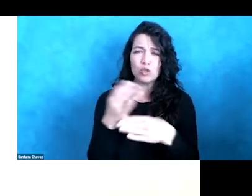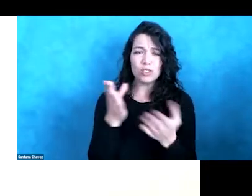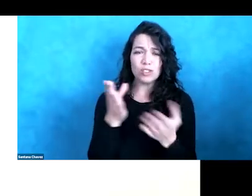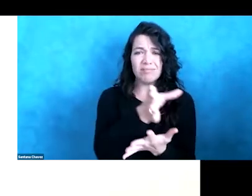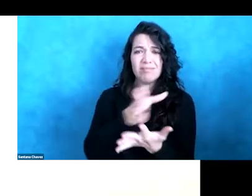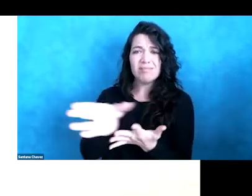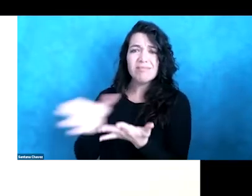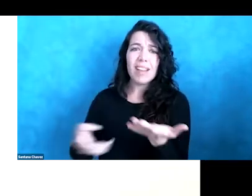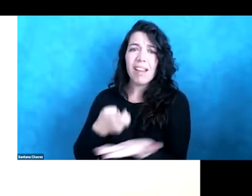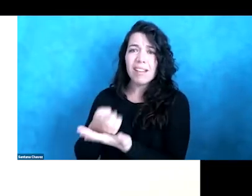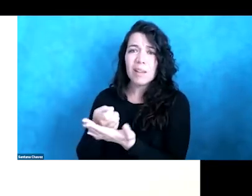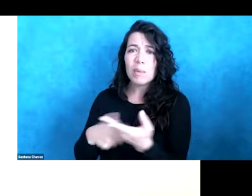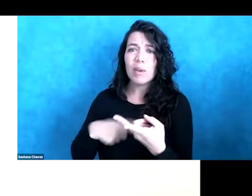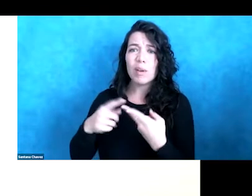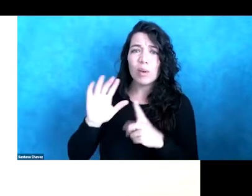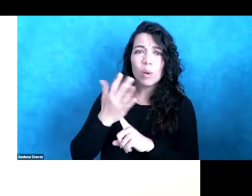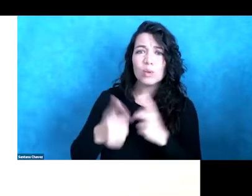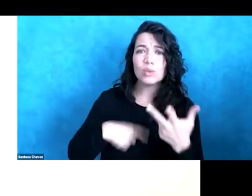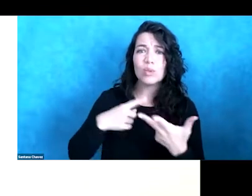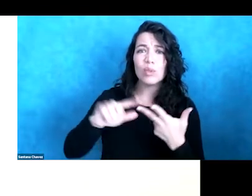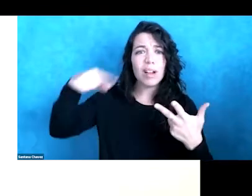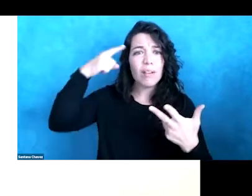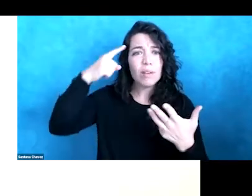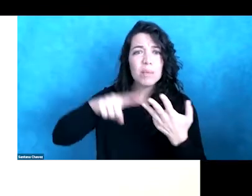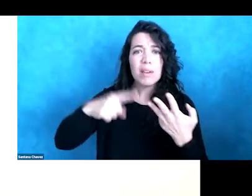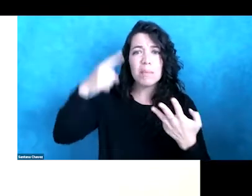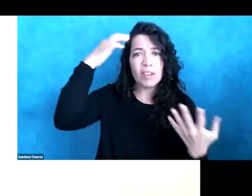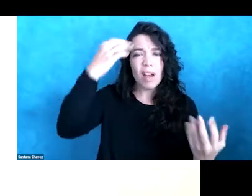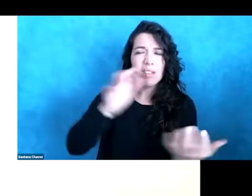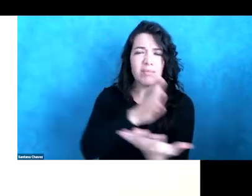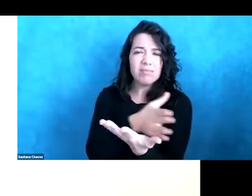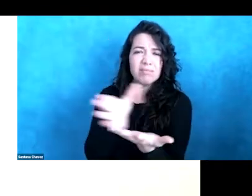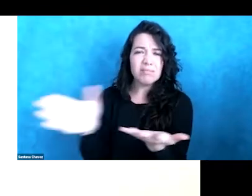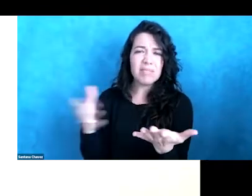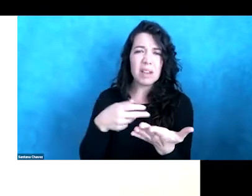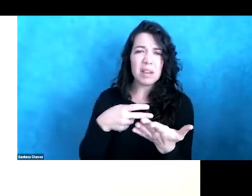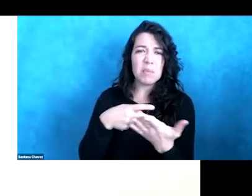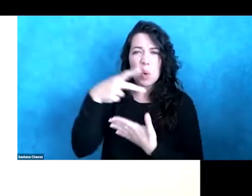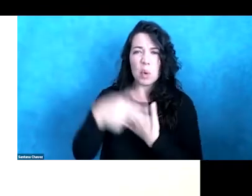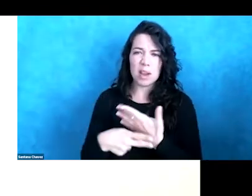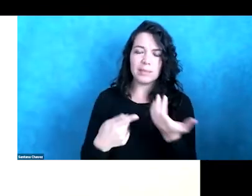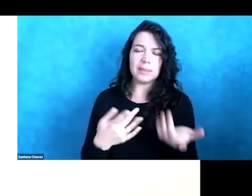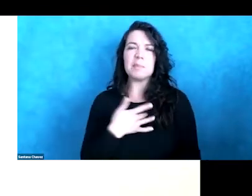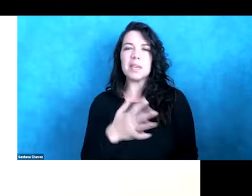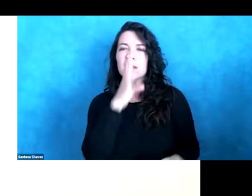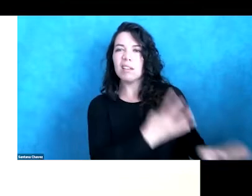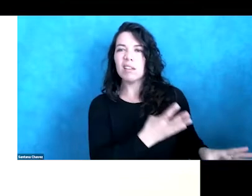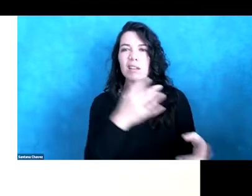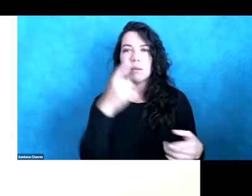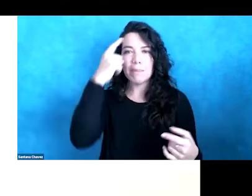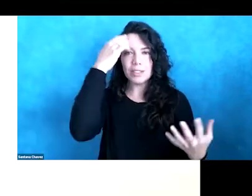economic development, and democracy and governance, to name a few, programming that ignores the mental health needs of participants will be less effective.